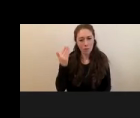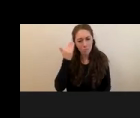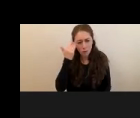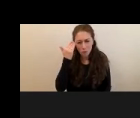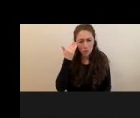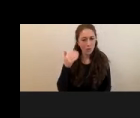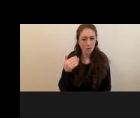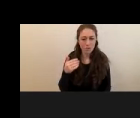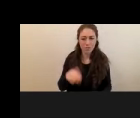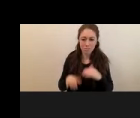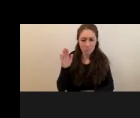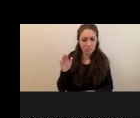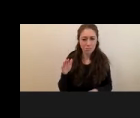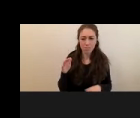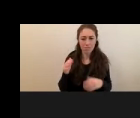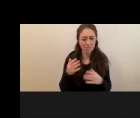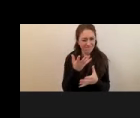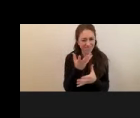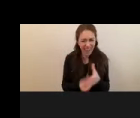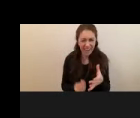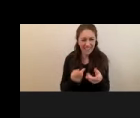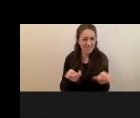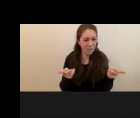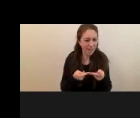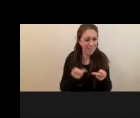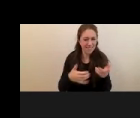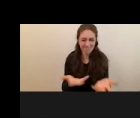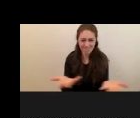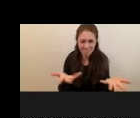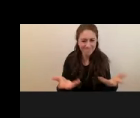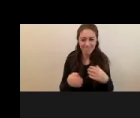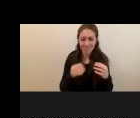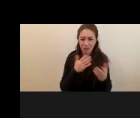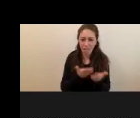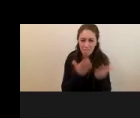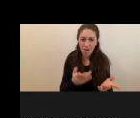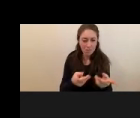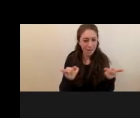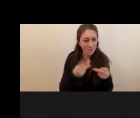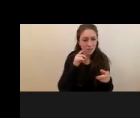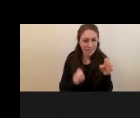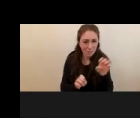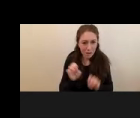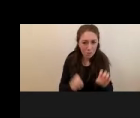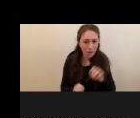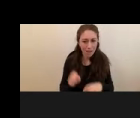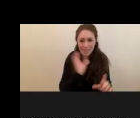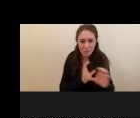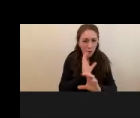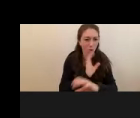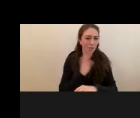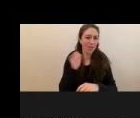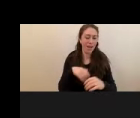both like lacking spaces like ENTRE that offered space to experiment and explore media arts